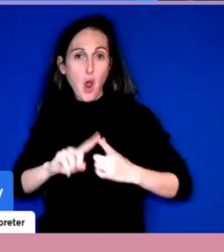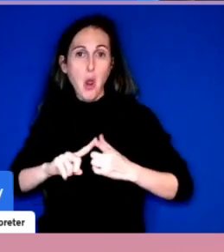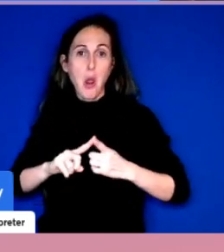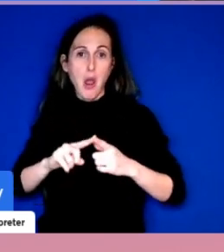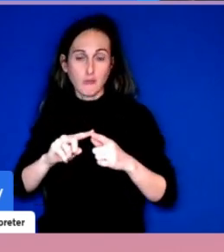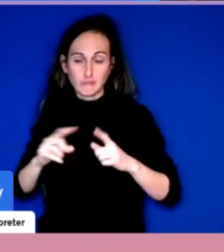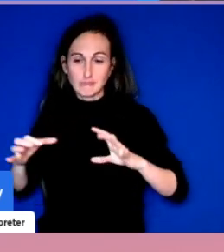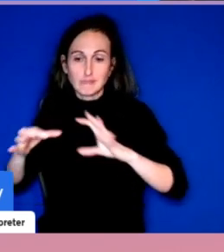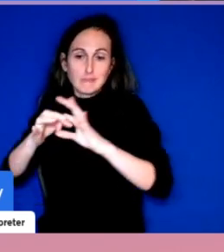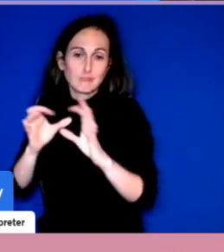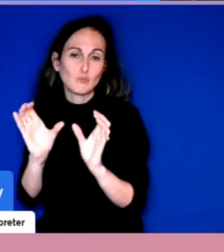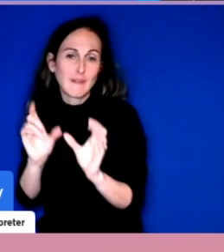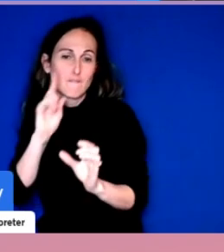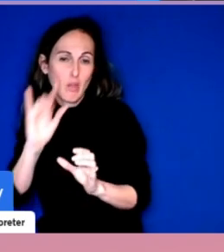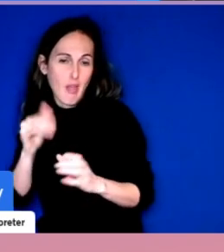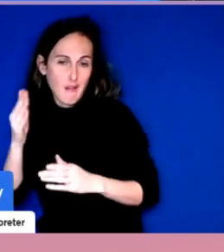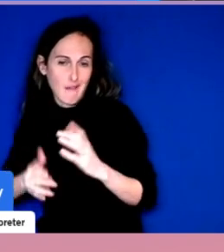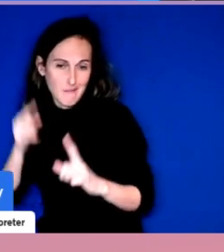that endpoint.